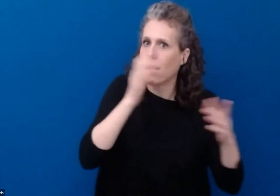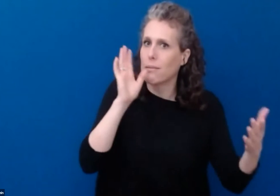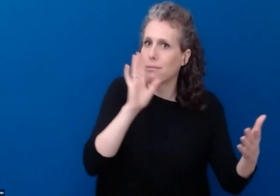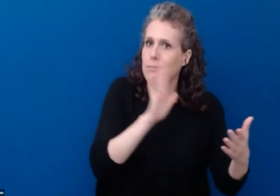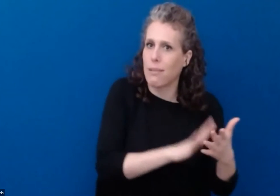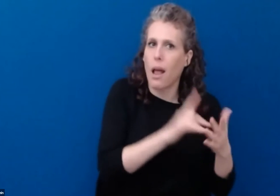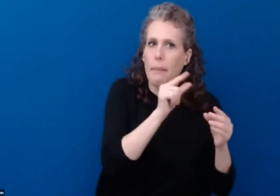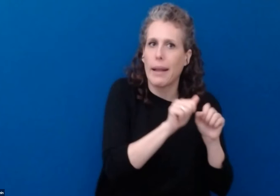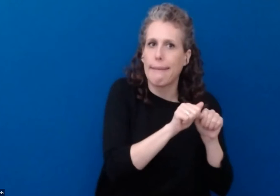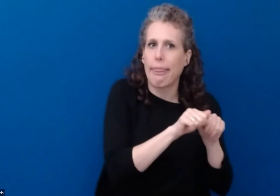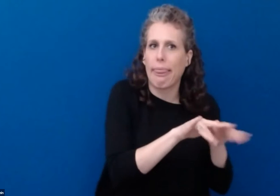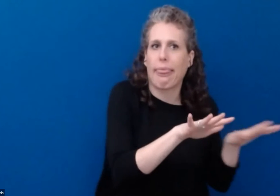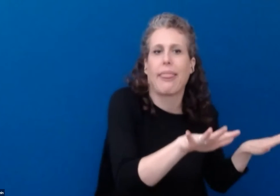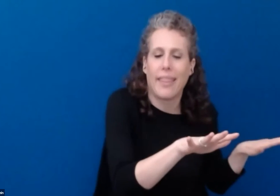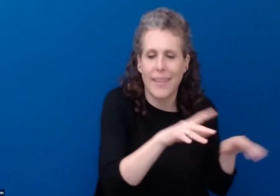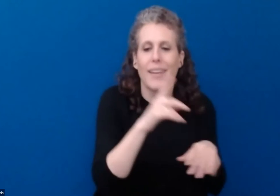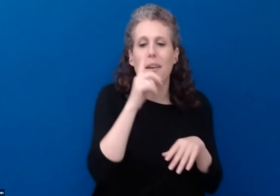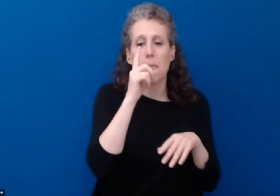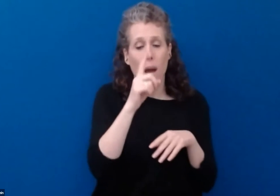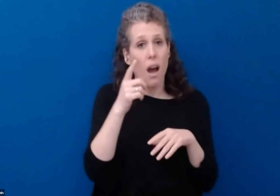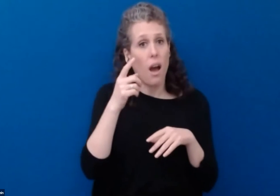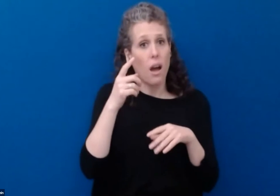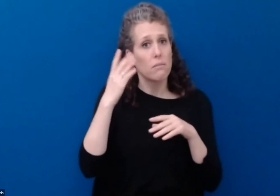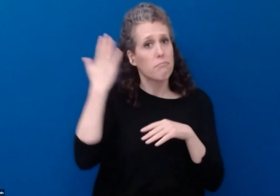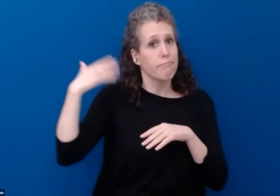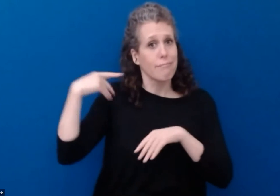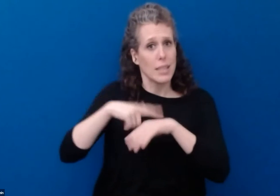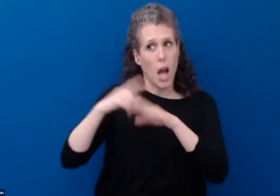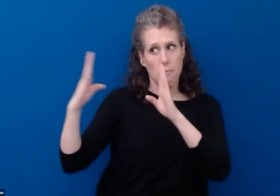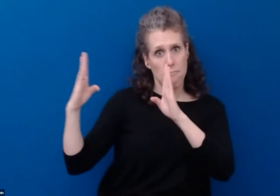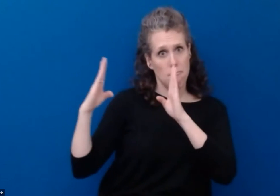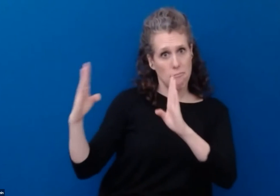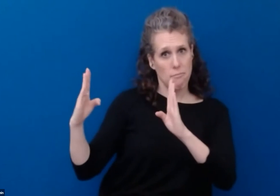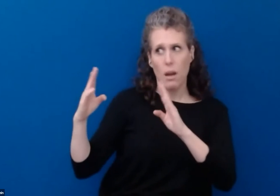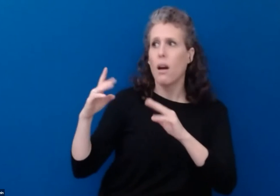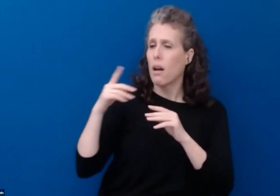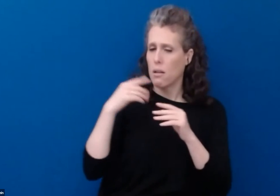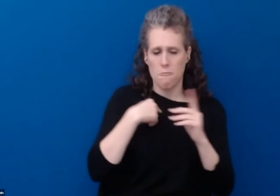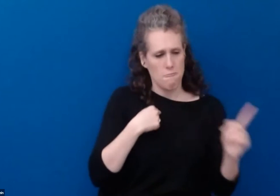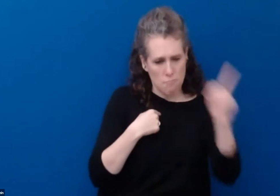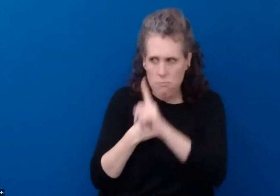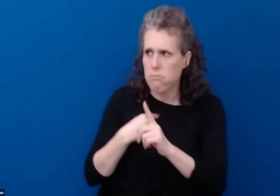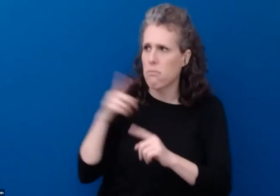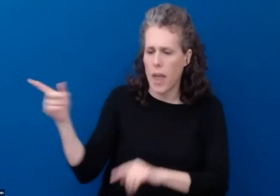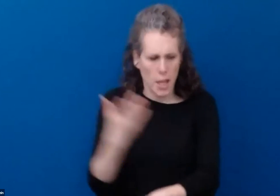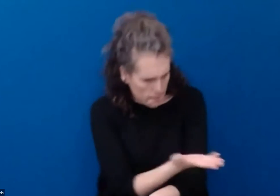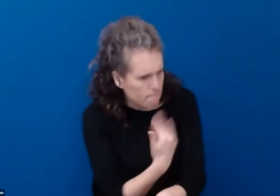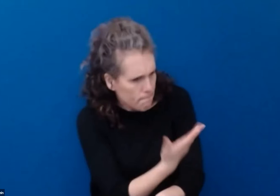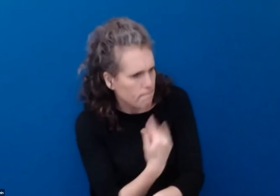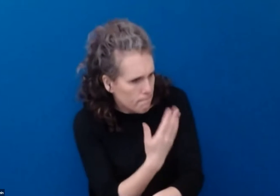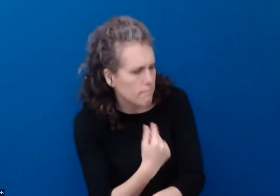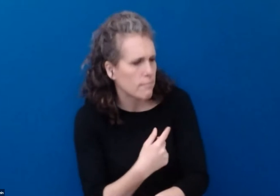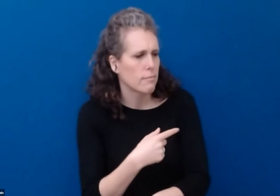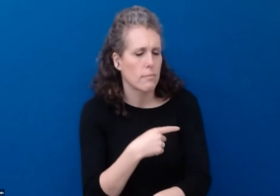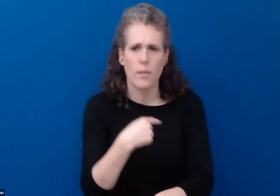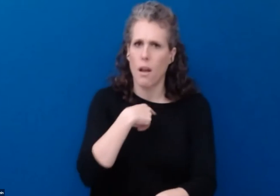for a few years, they really listened to us, and we could put the agenda on the table, and they went, oh,